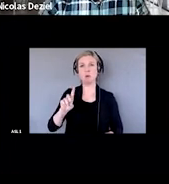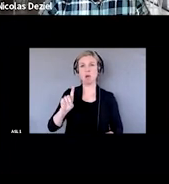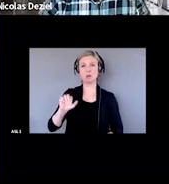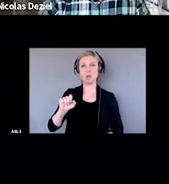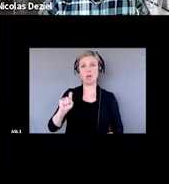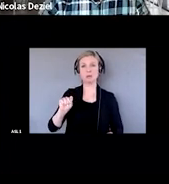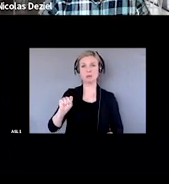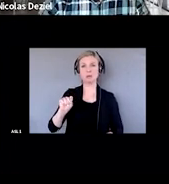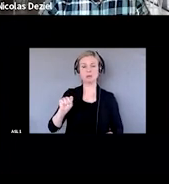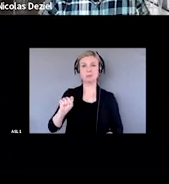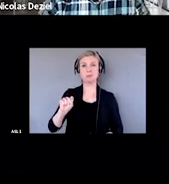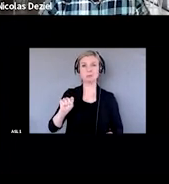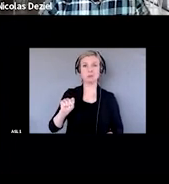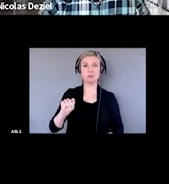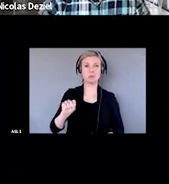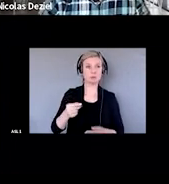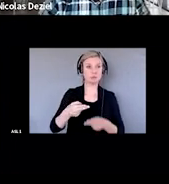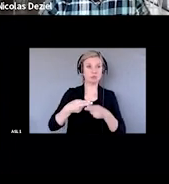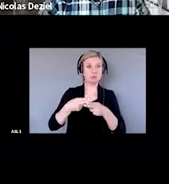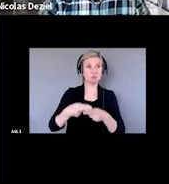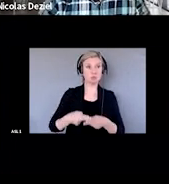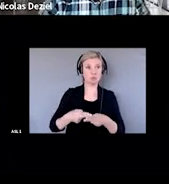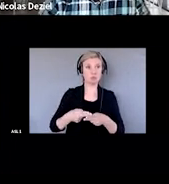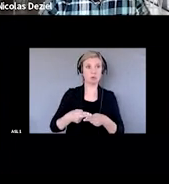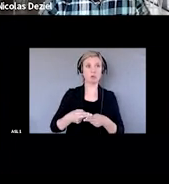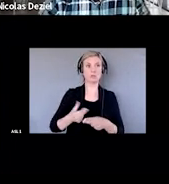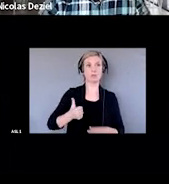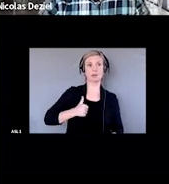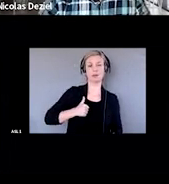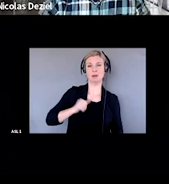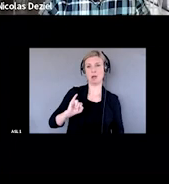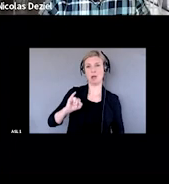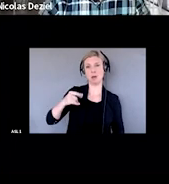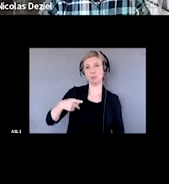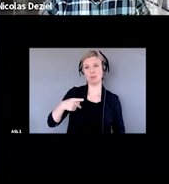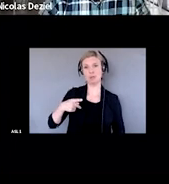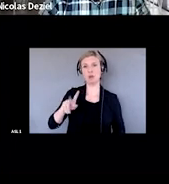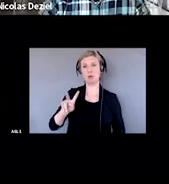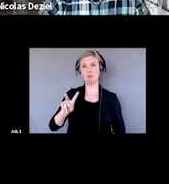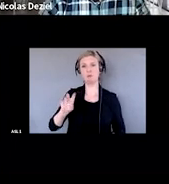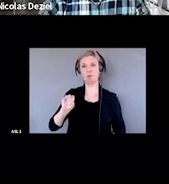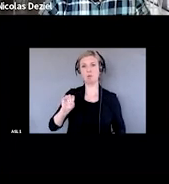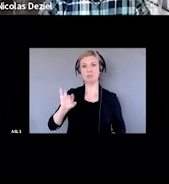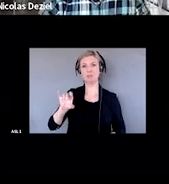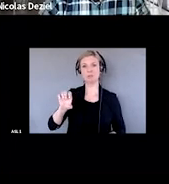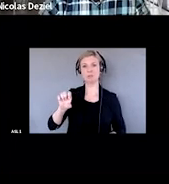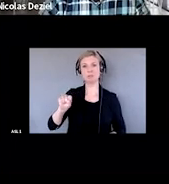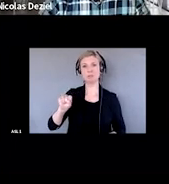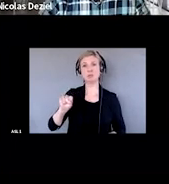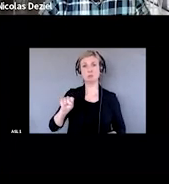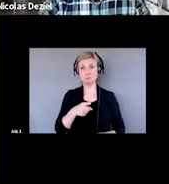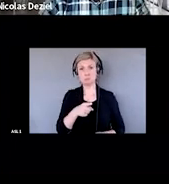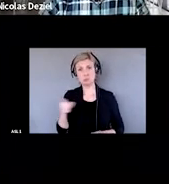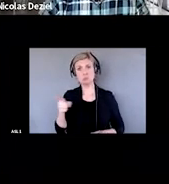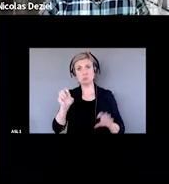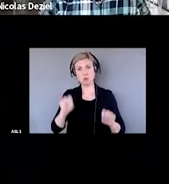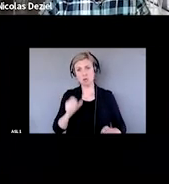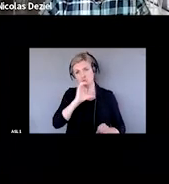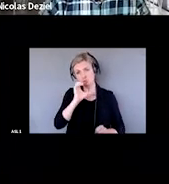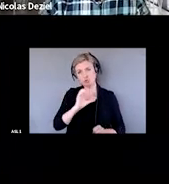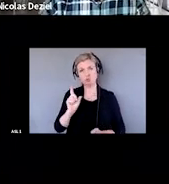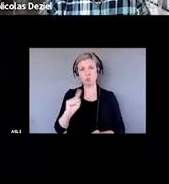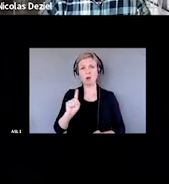can find them on our website, on our and on popular streaming platforms like Spotify. That's something you